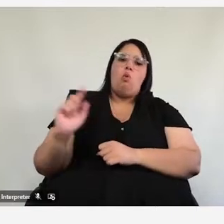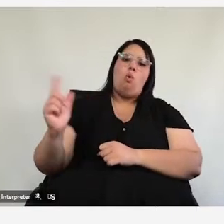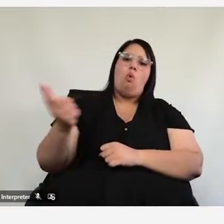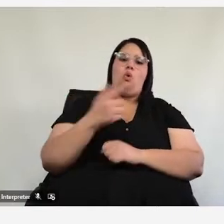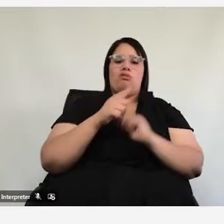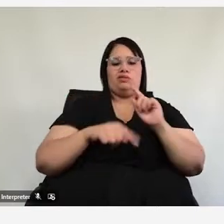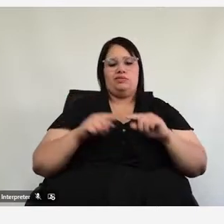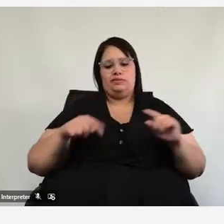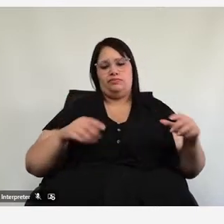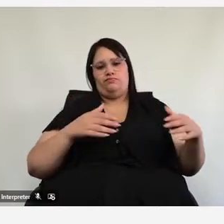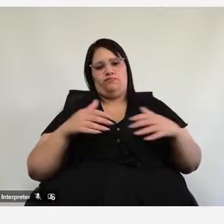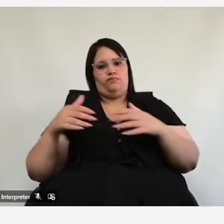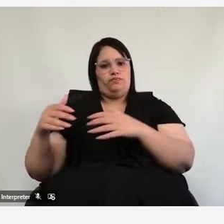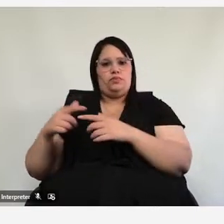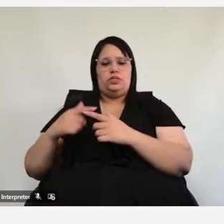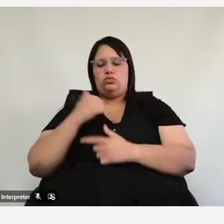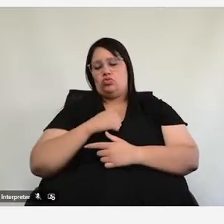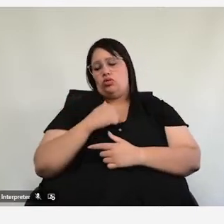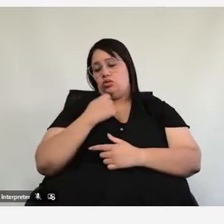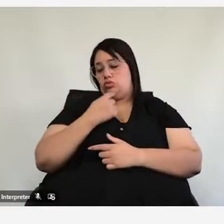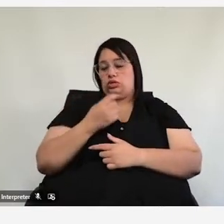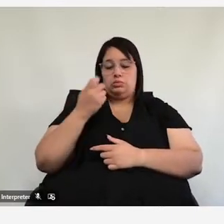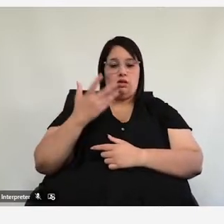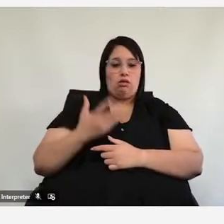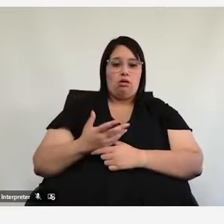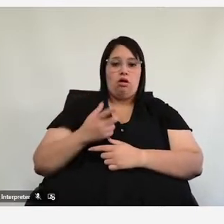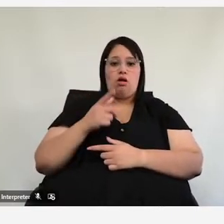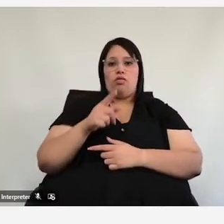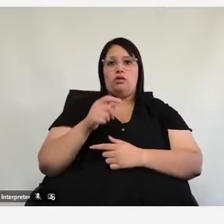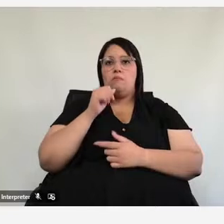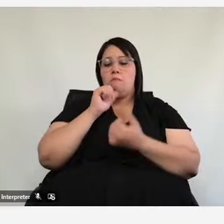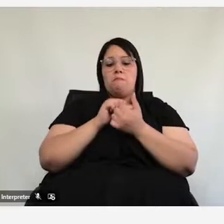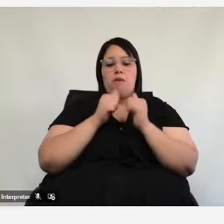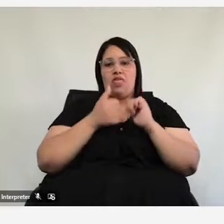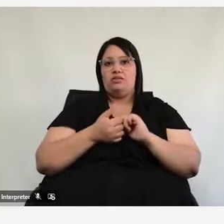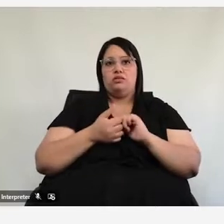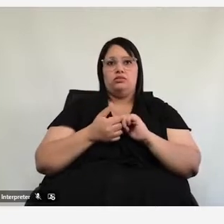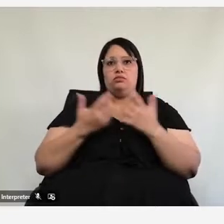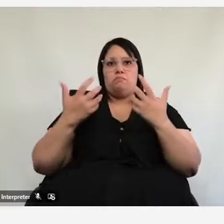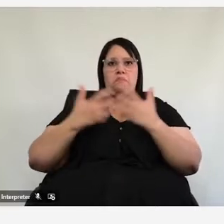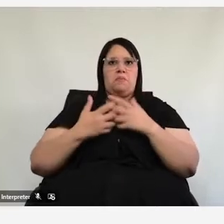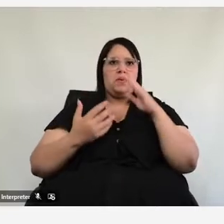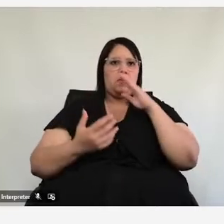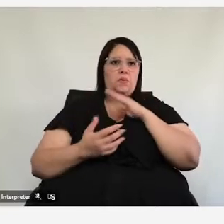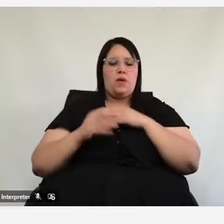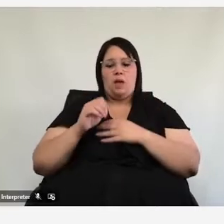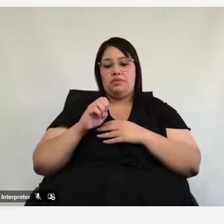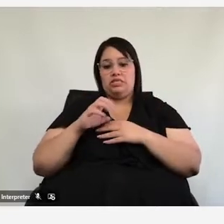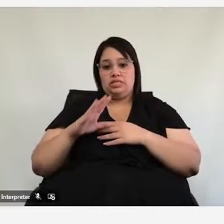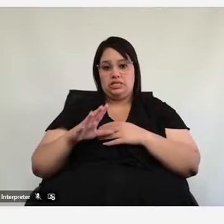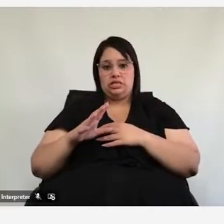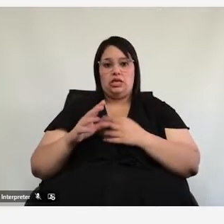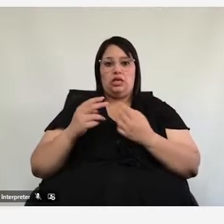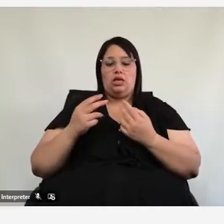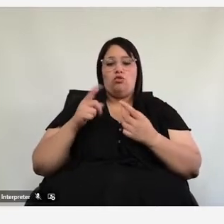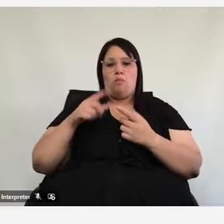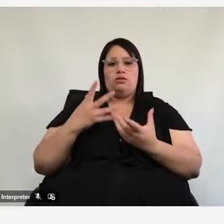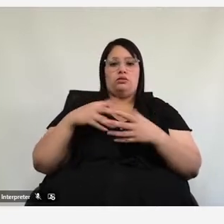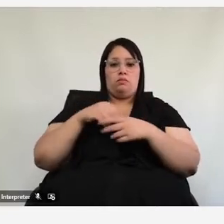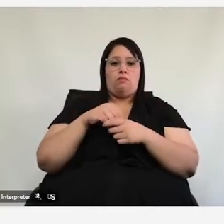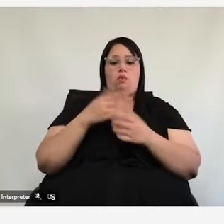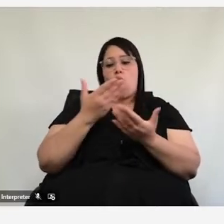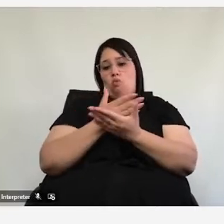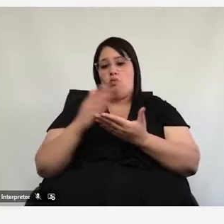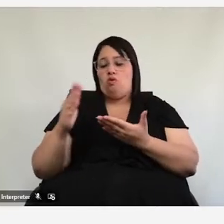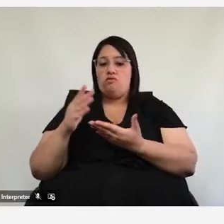barriers. Speaker, I'm sorry to say, the match is not mathing. MEC, step up or step out. Speaker,